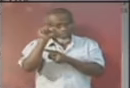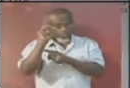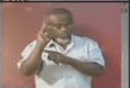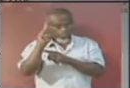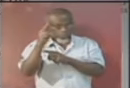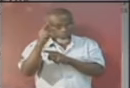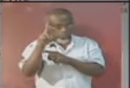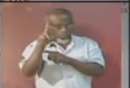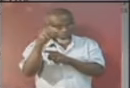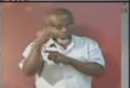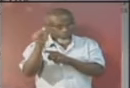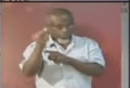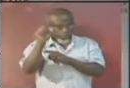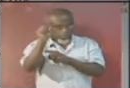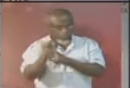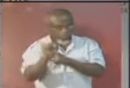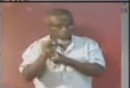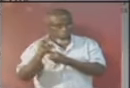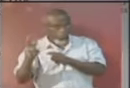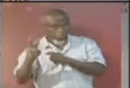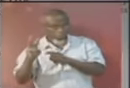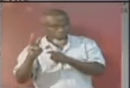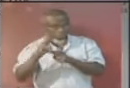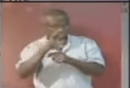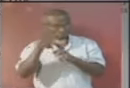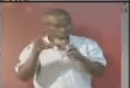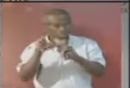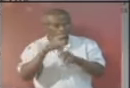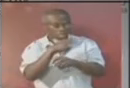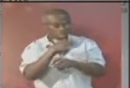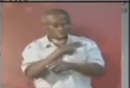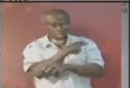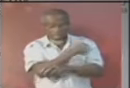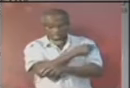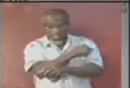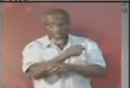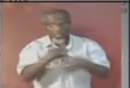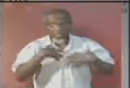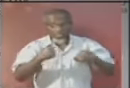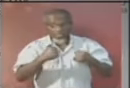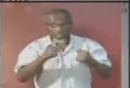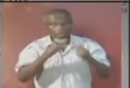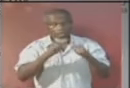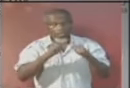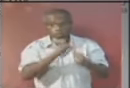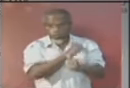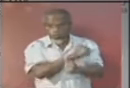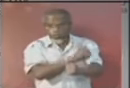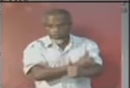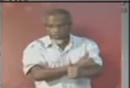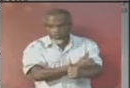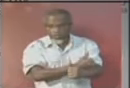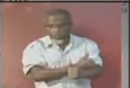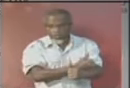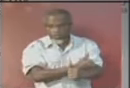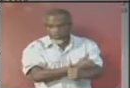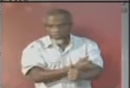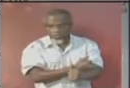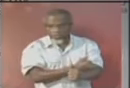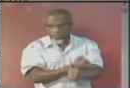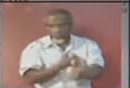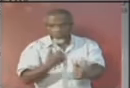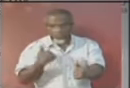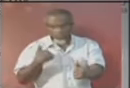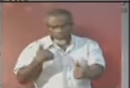with dates for the AstraZeneca vaccine rollout. Will the other RHAs be doing something similar?